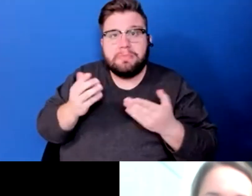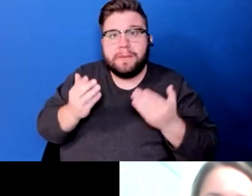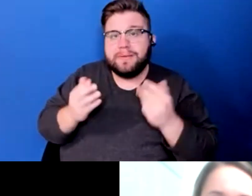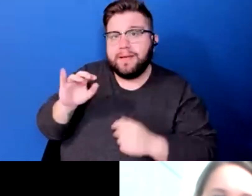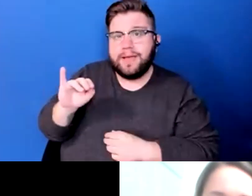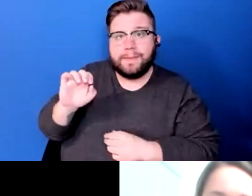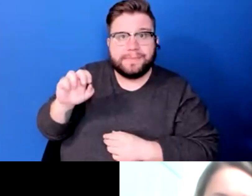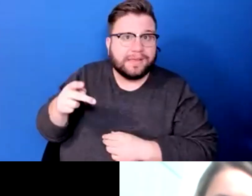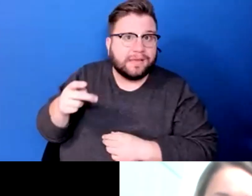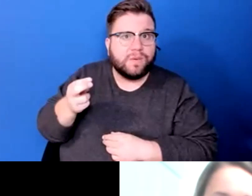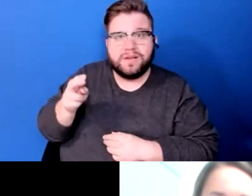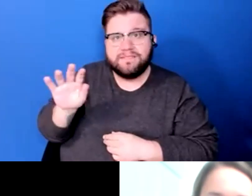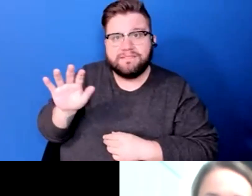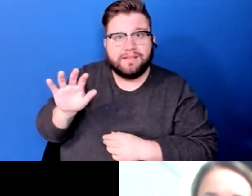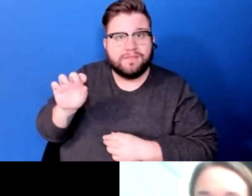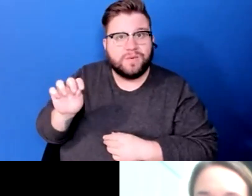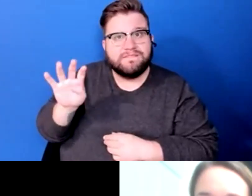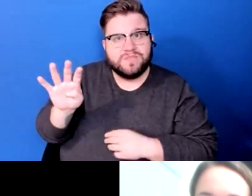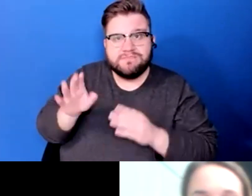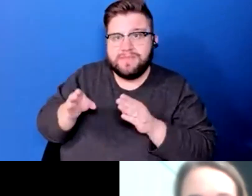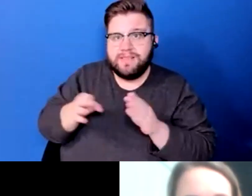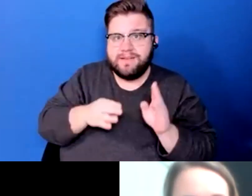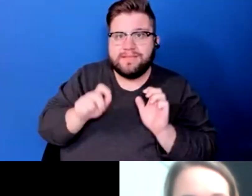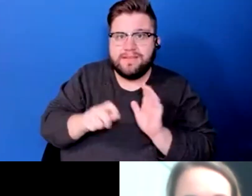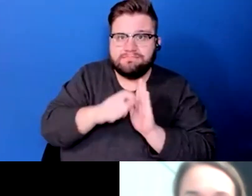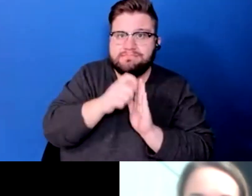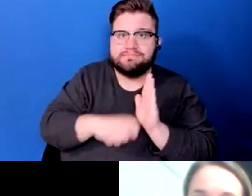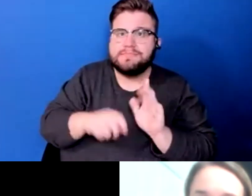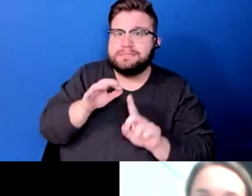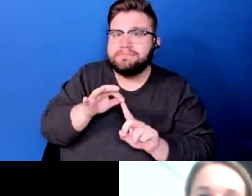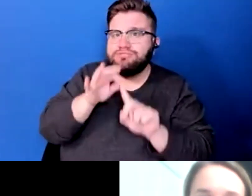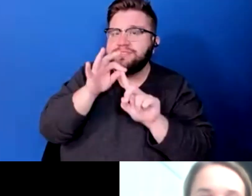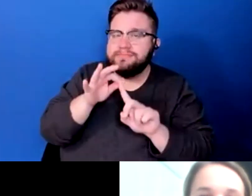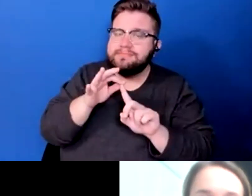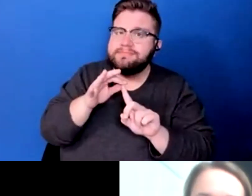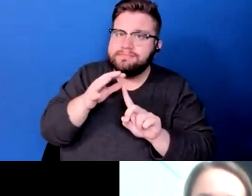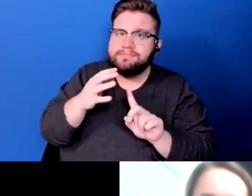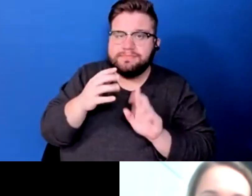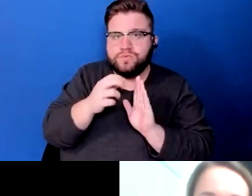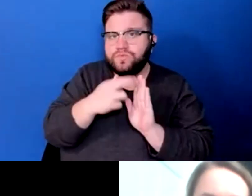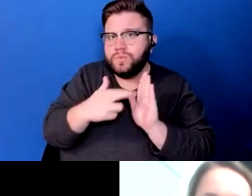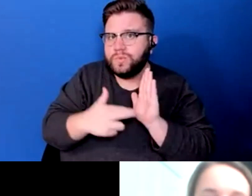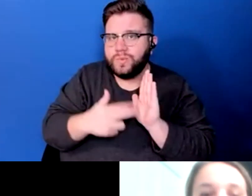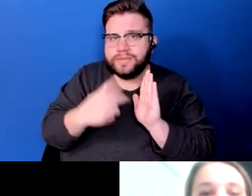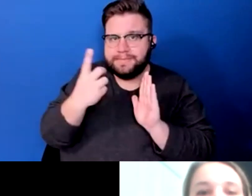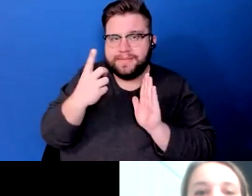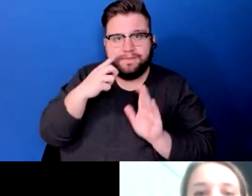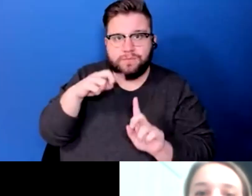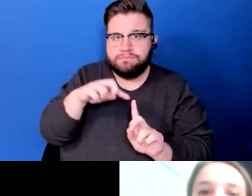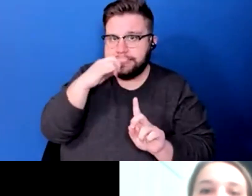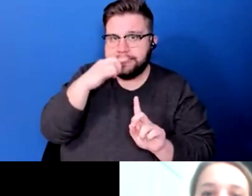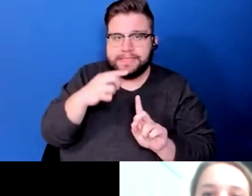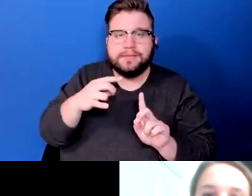or 504 if those plans are in place, because we know that kids with autism need that opportunity for movement and